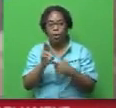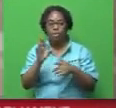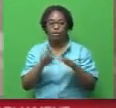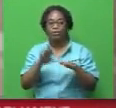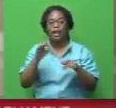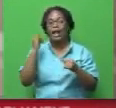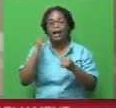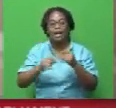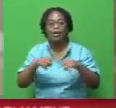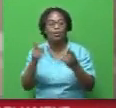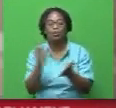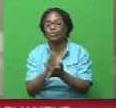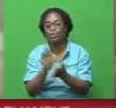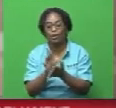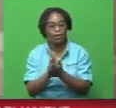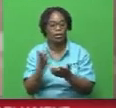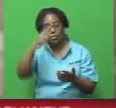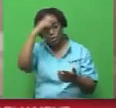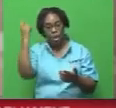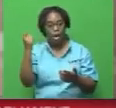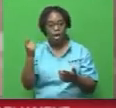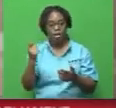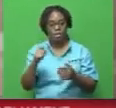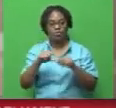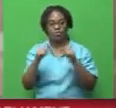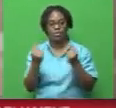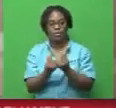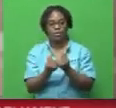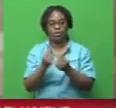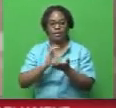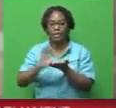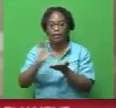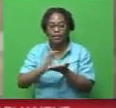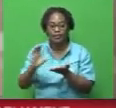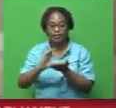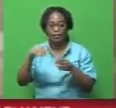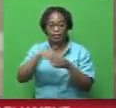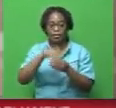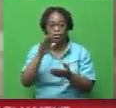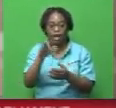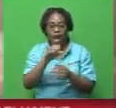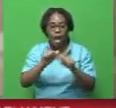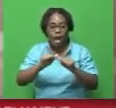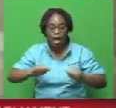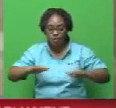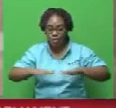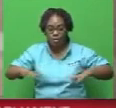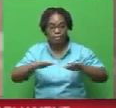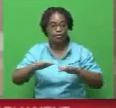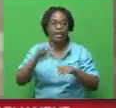leases to clean the drains in your area, every time the new rule used to be we drive on the left side of the road, now we drive on whatever is left of the